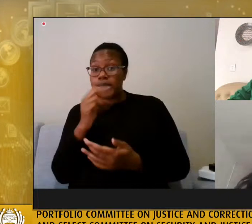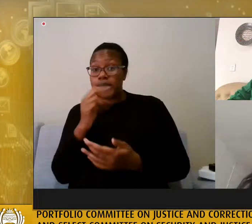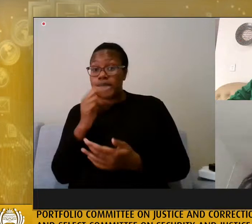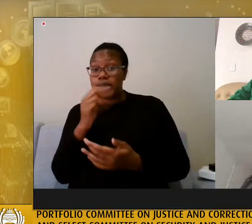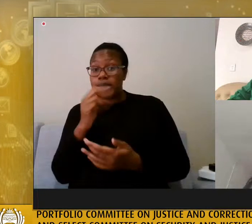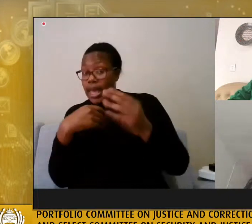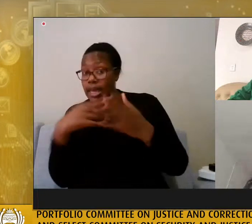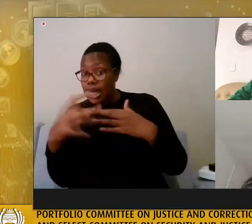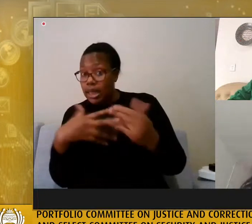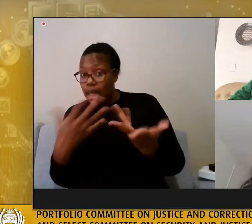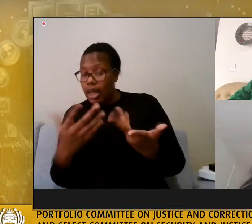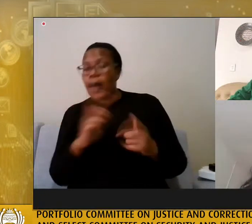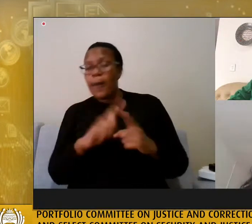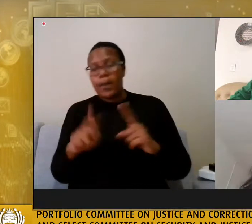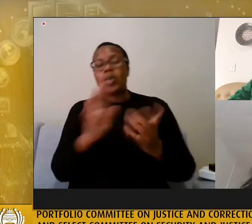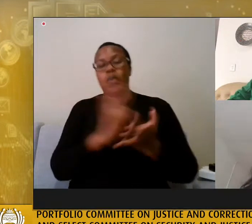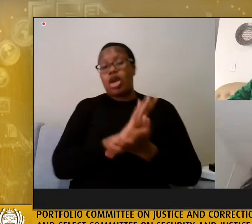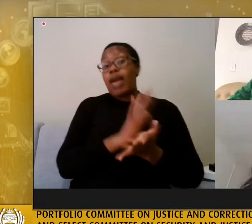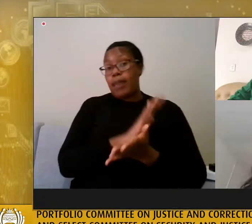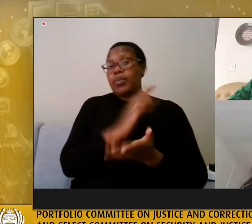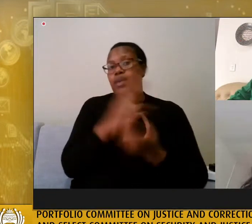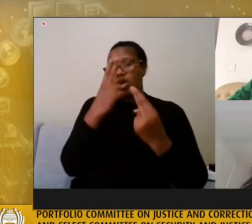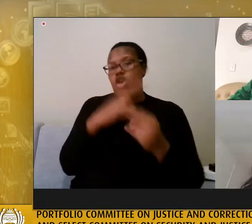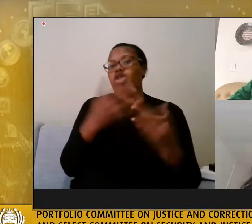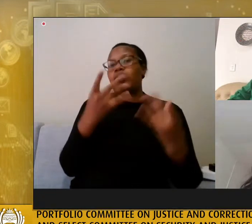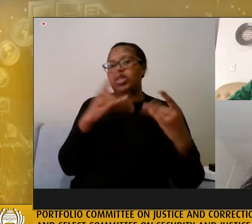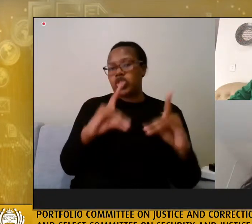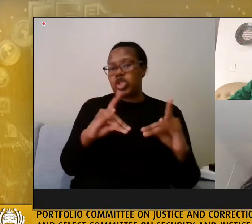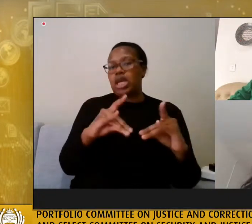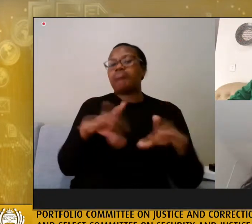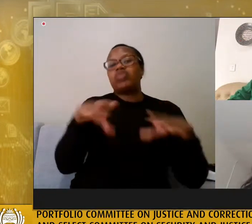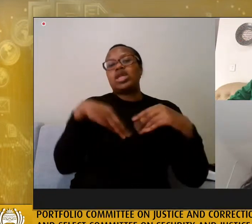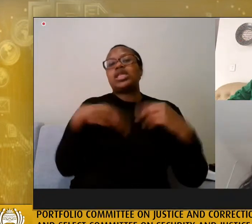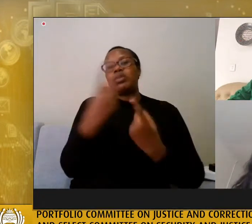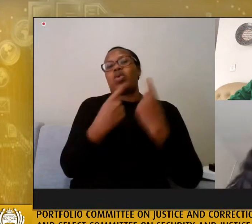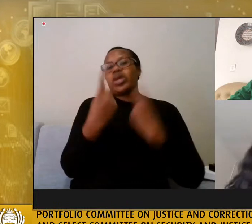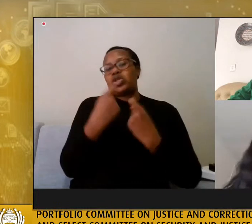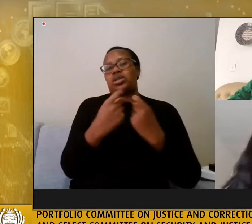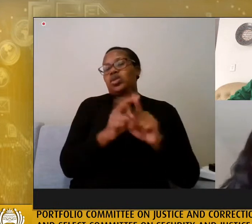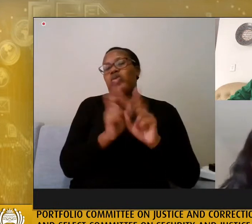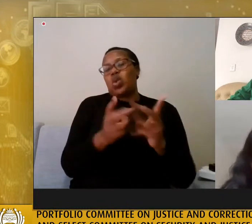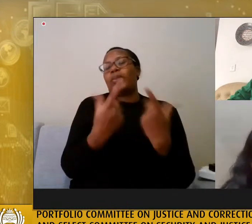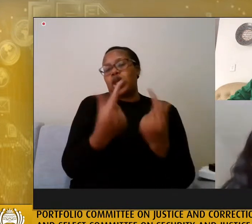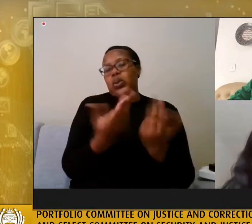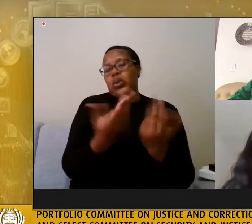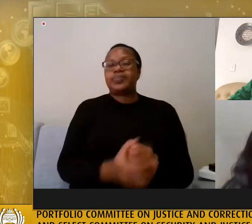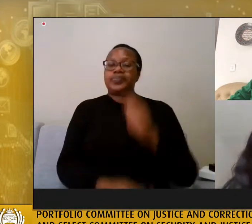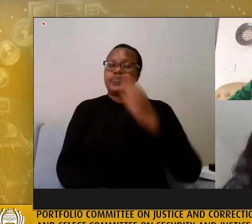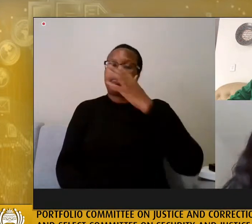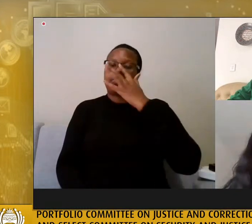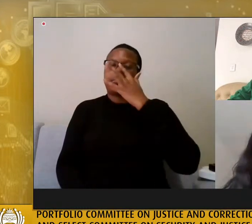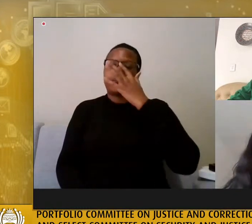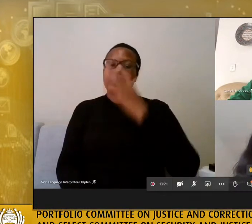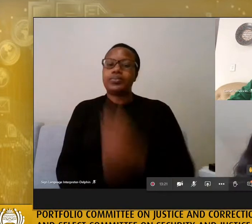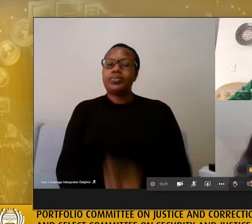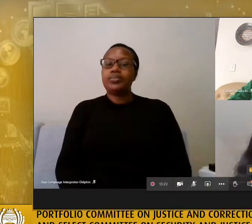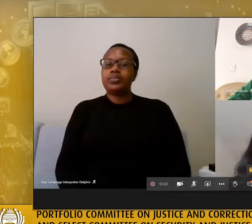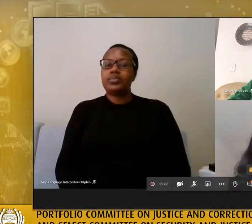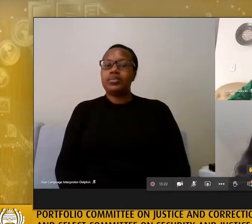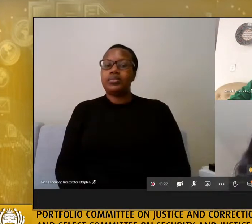happy, Honourable Chairperson, to take questions as we normally always do from the Honourable members.